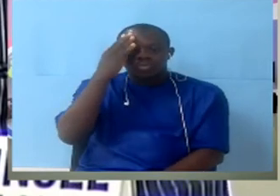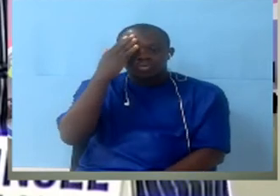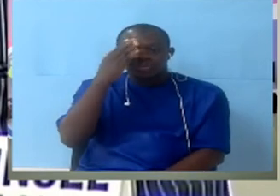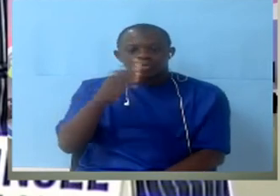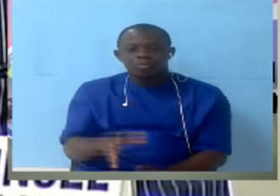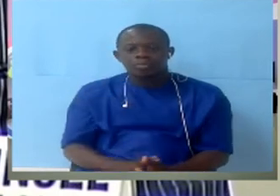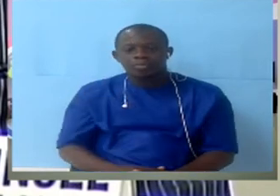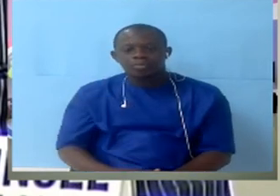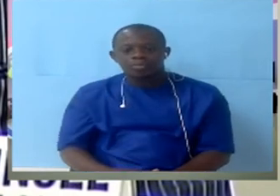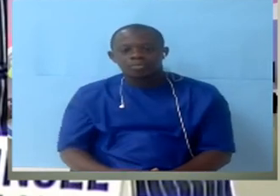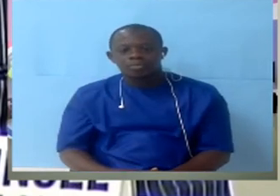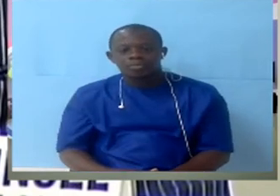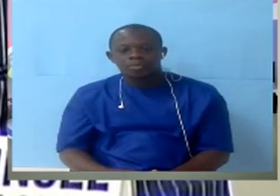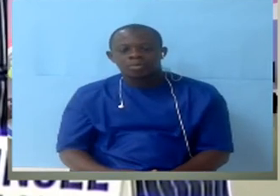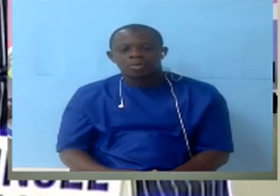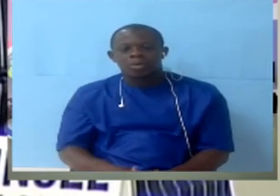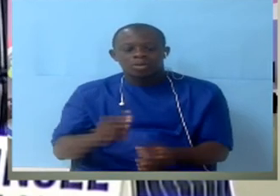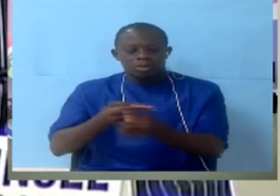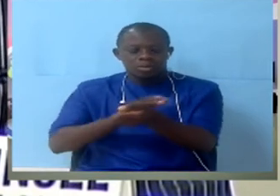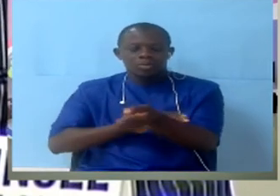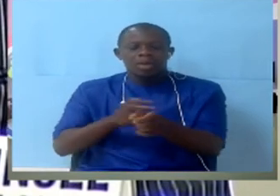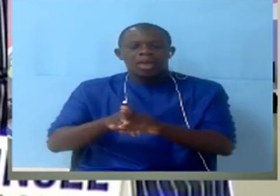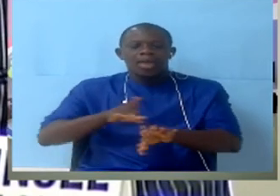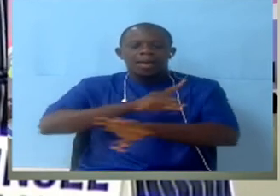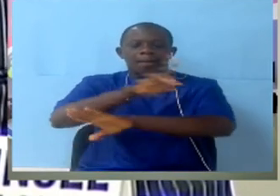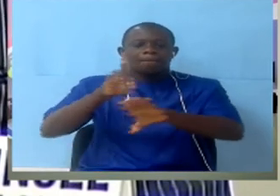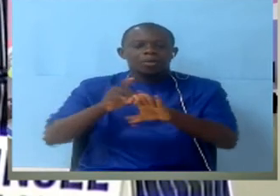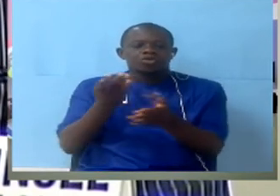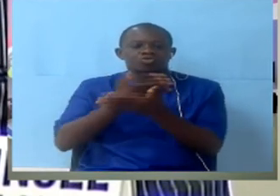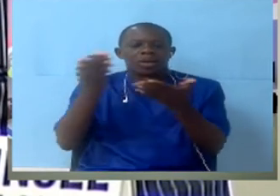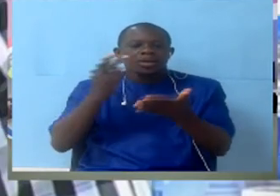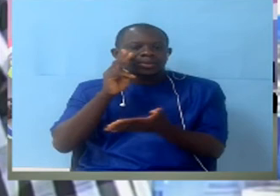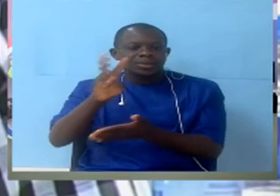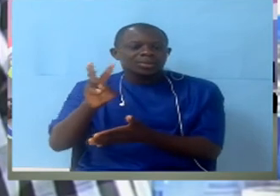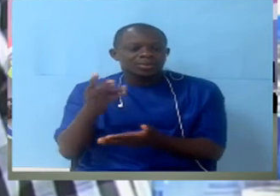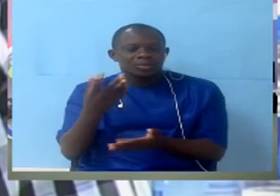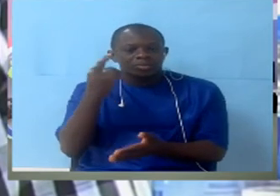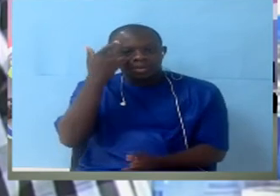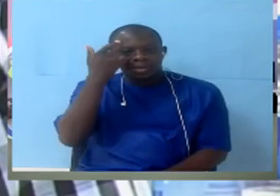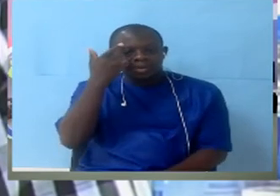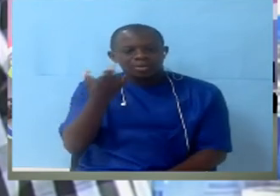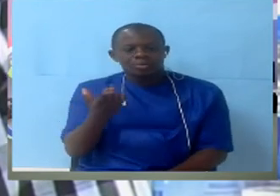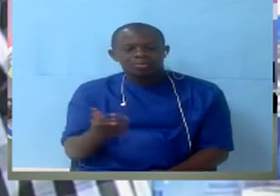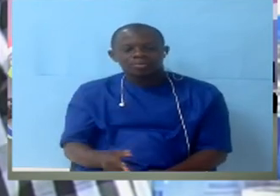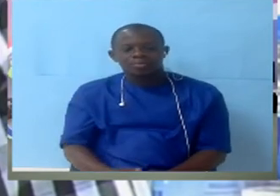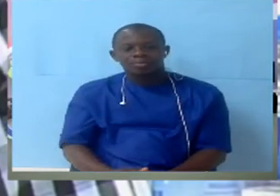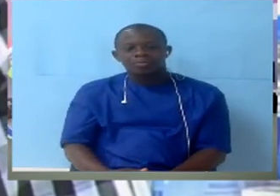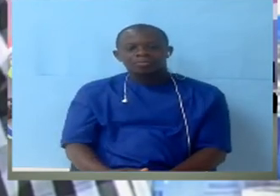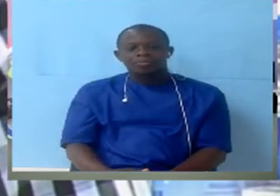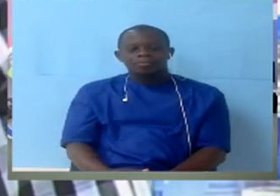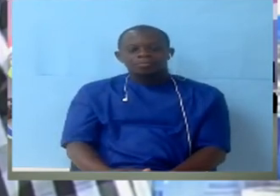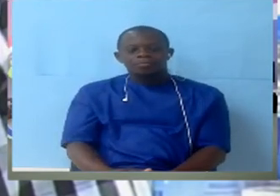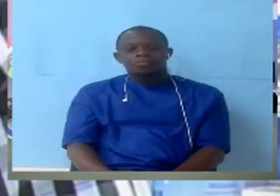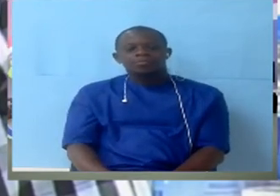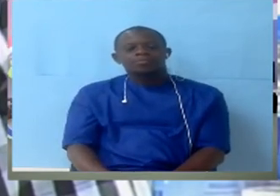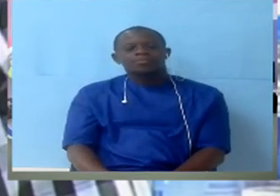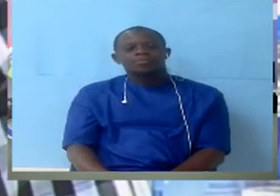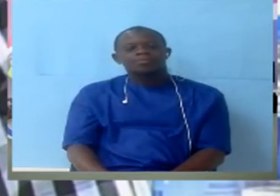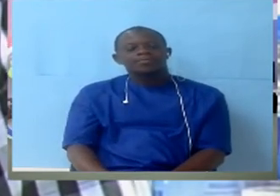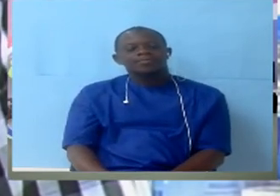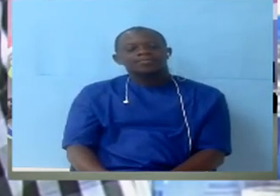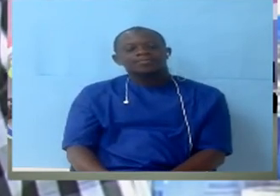the ship were recovered yalna sa jël ñu yéje mindo la bang ye damen